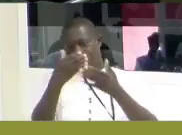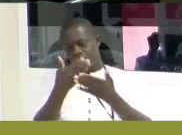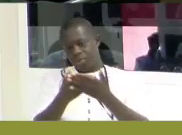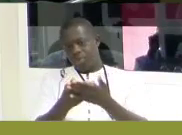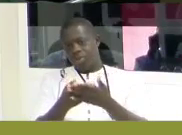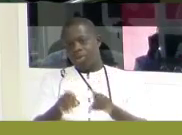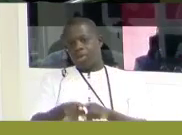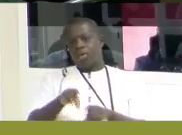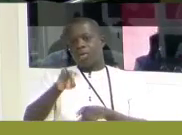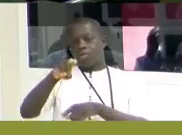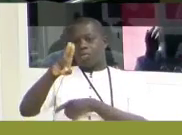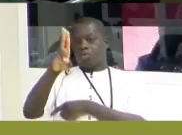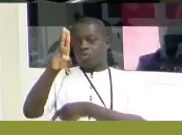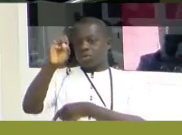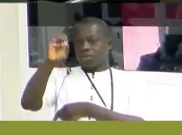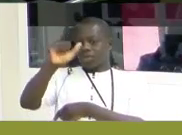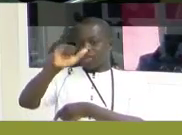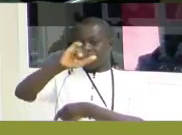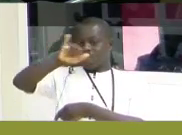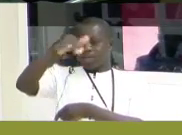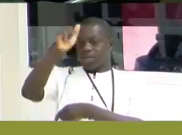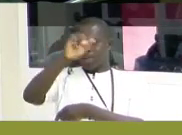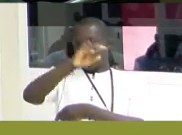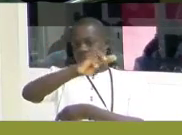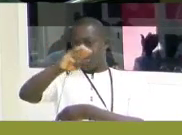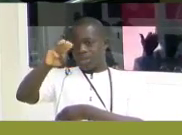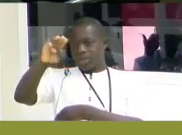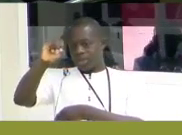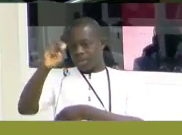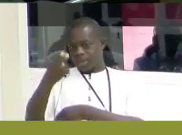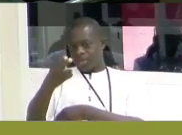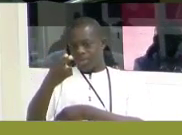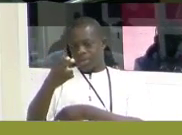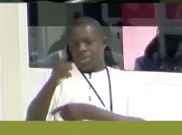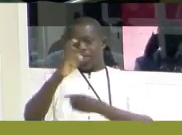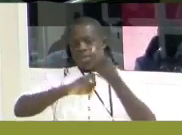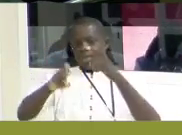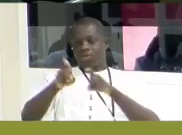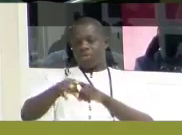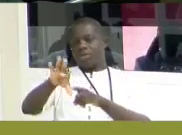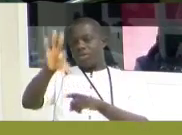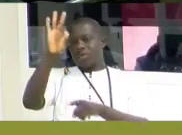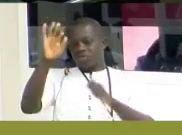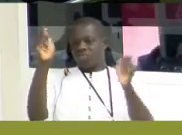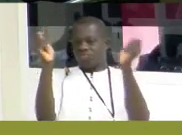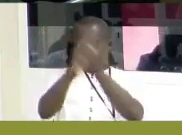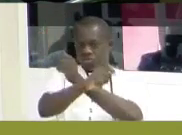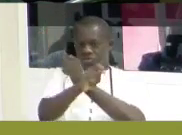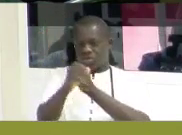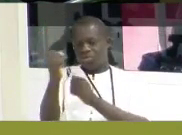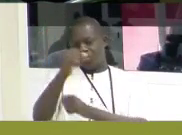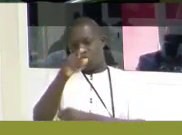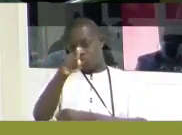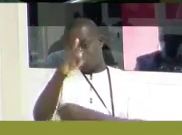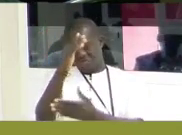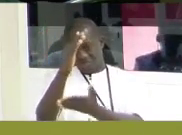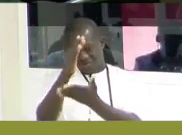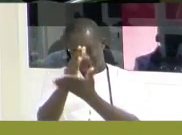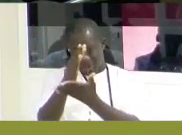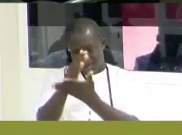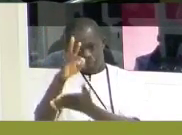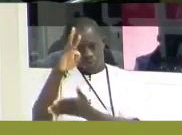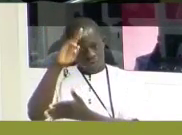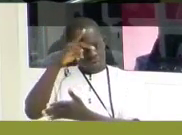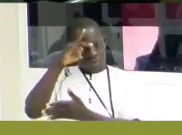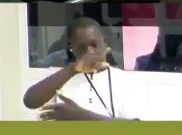Musa Jame walked in and overturned that decision. That decision, right. Because he said you were the main suspect. That's what he